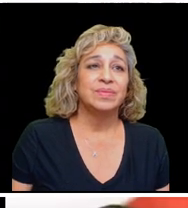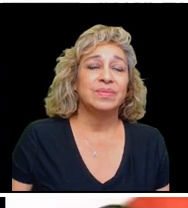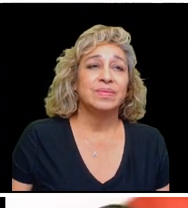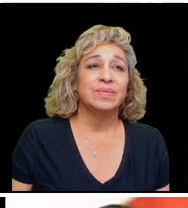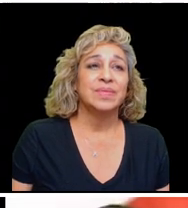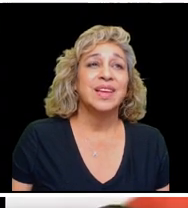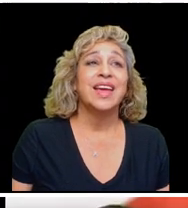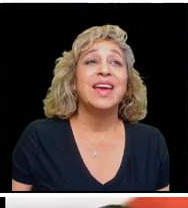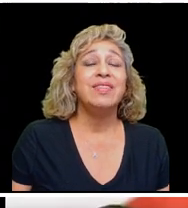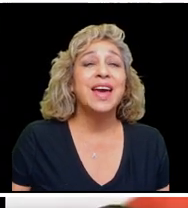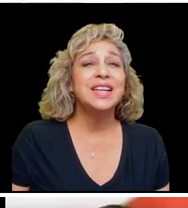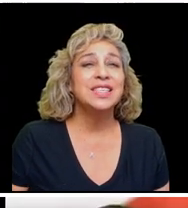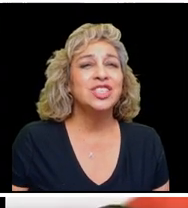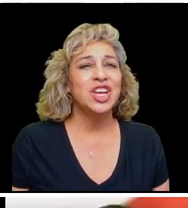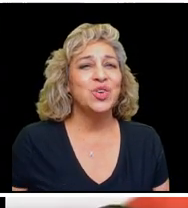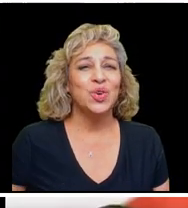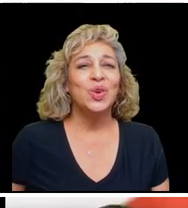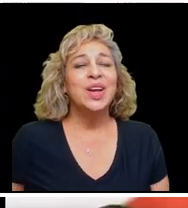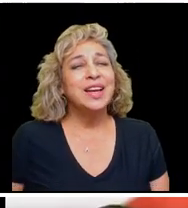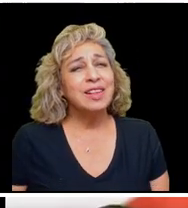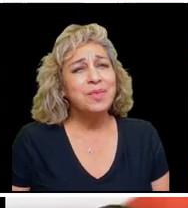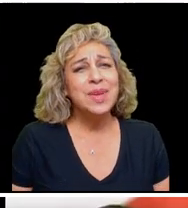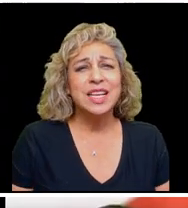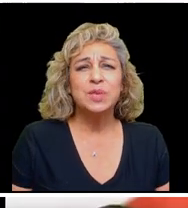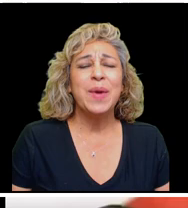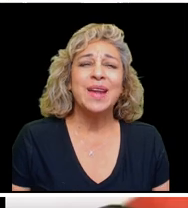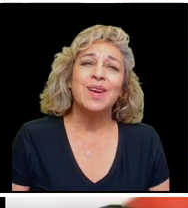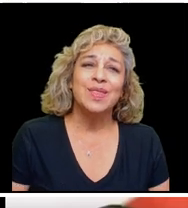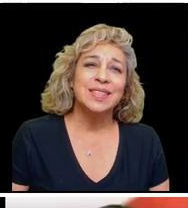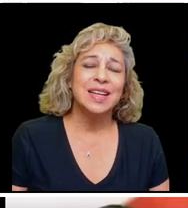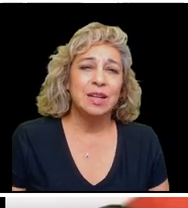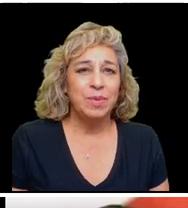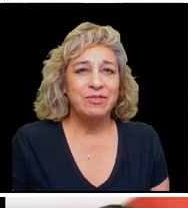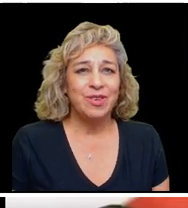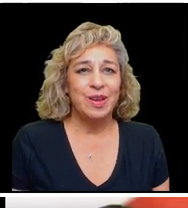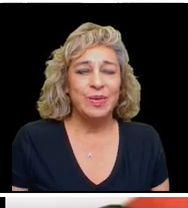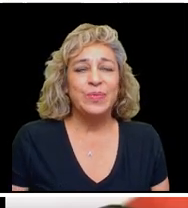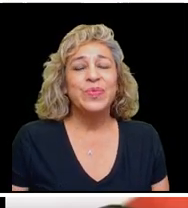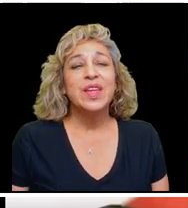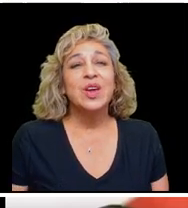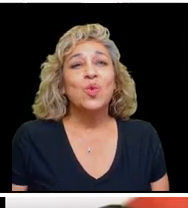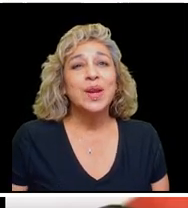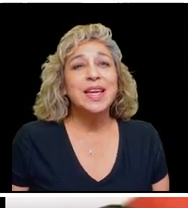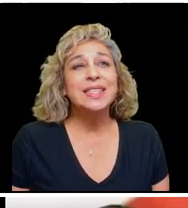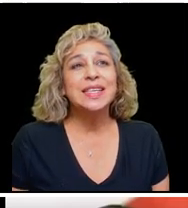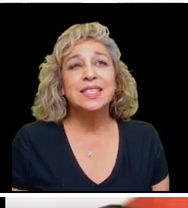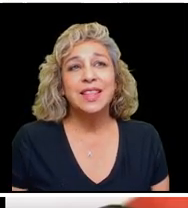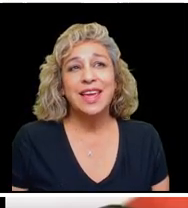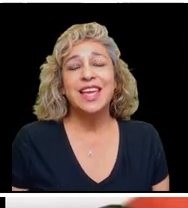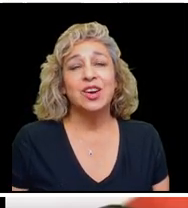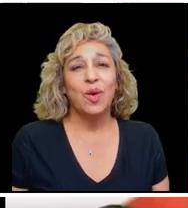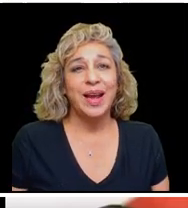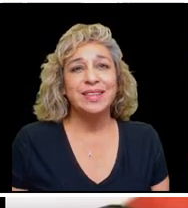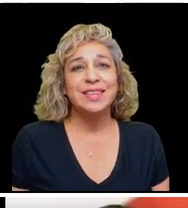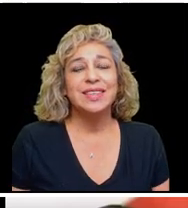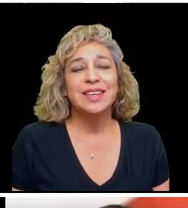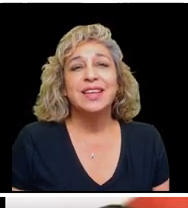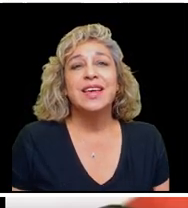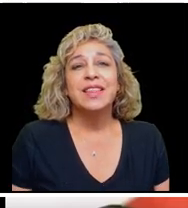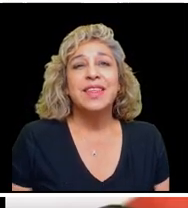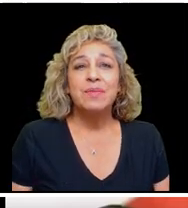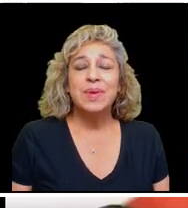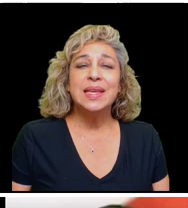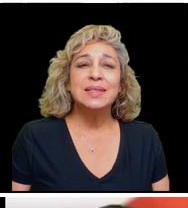and that is in general now let me expand on this a little bit for you when he says they get a grant